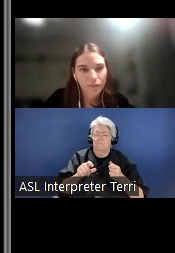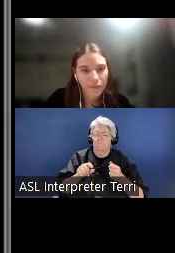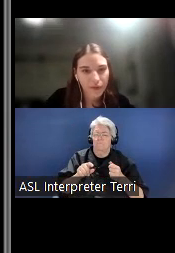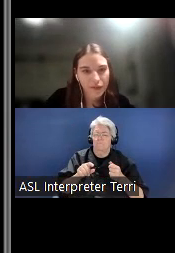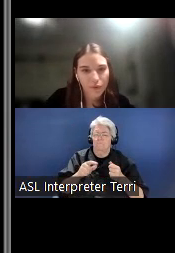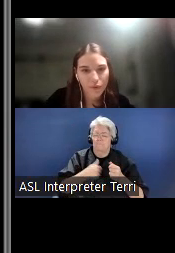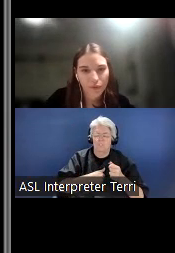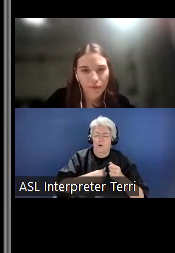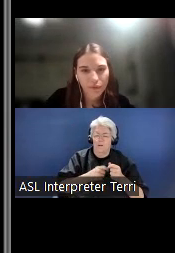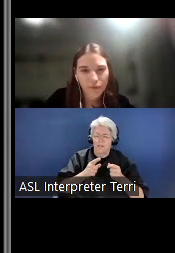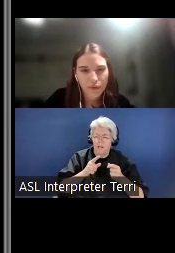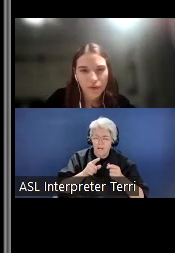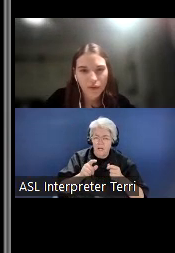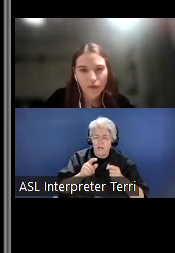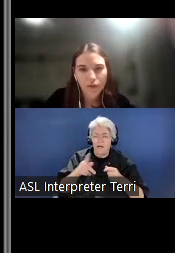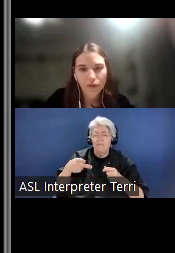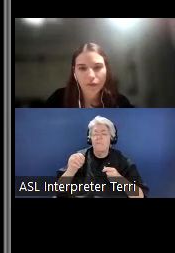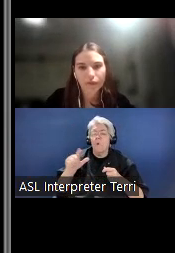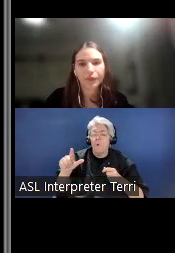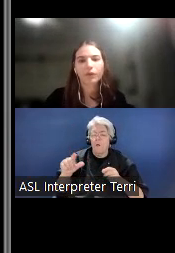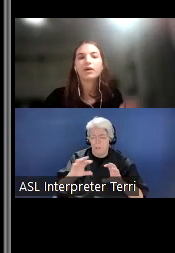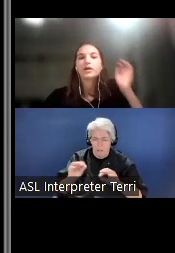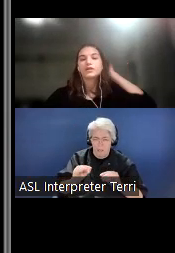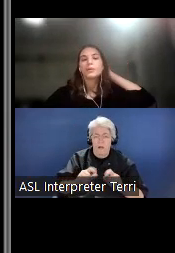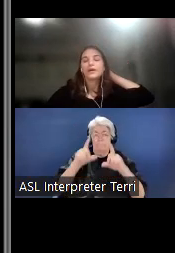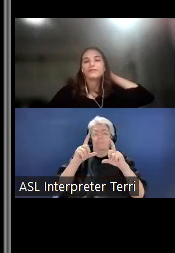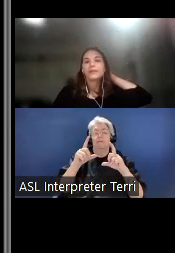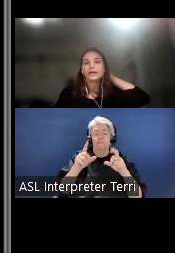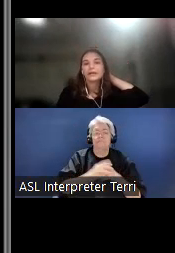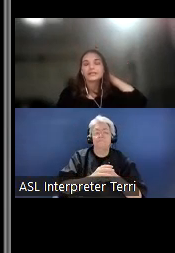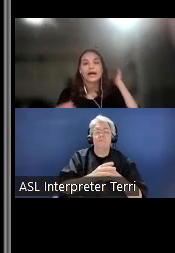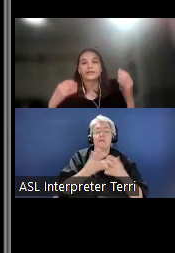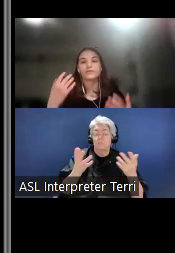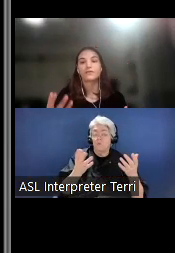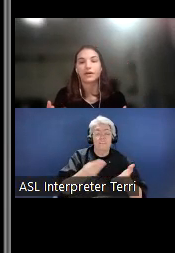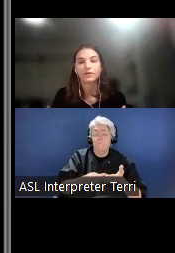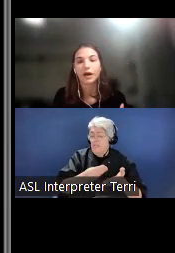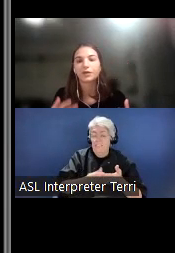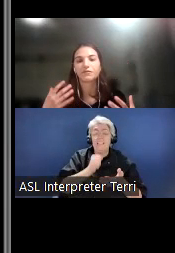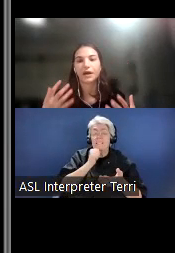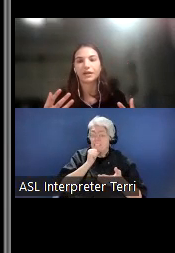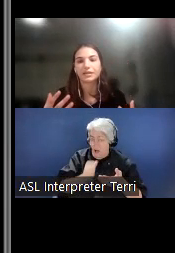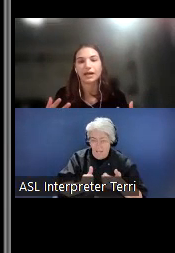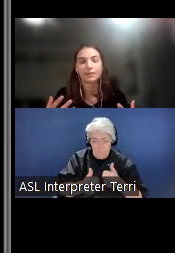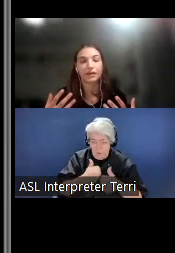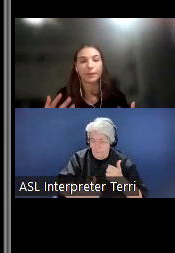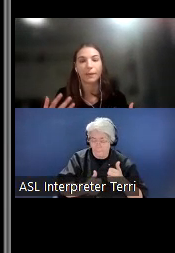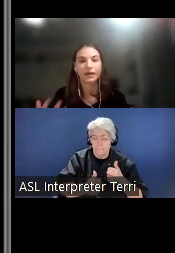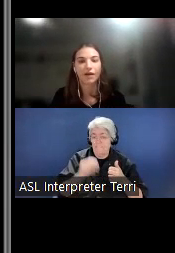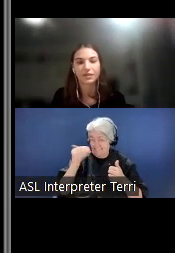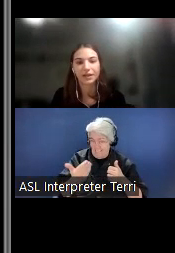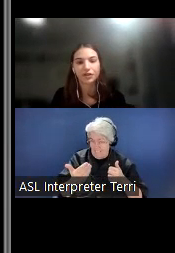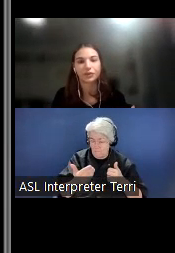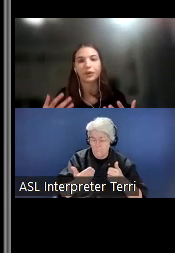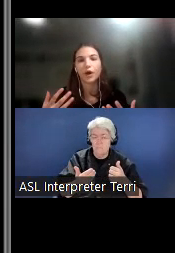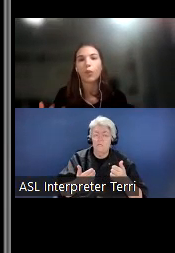sorry, get this poll. There we go. So if money is not at the forefront of your mind, or if money is not something coming